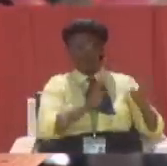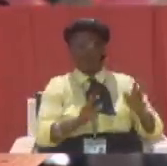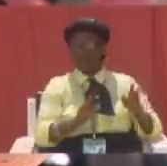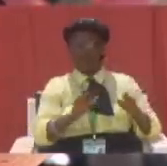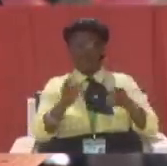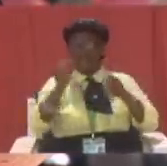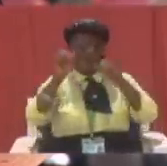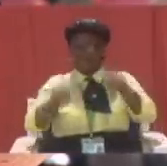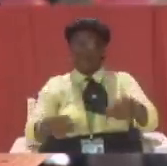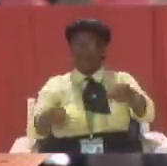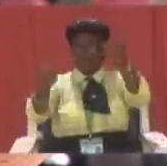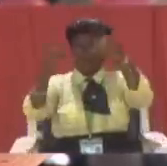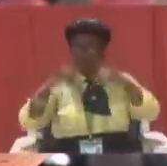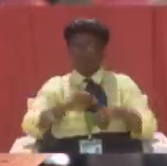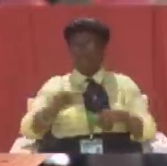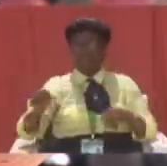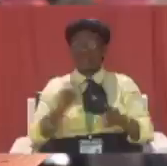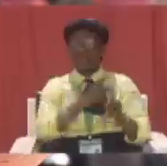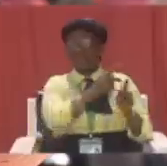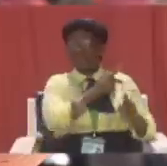kingmaker.